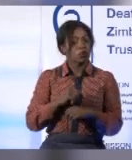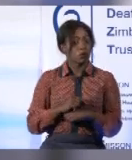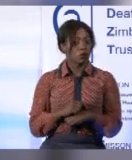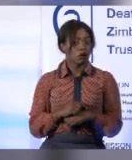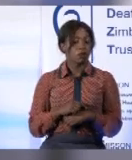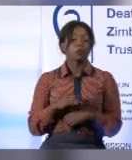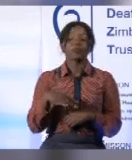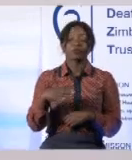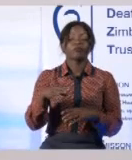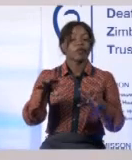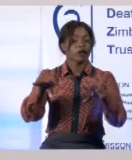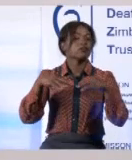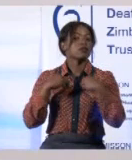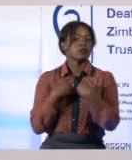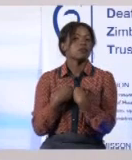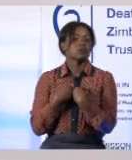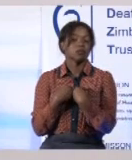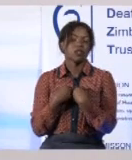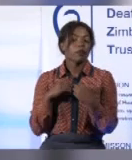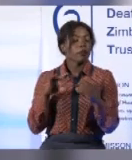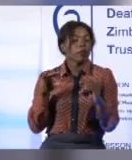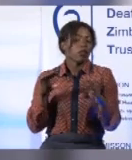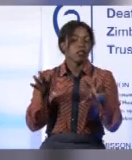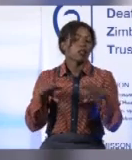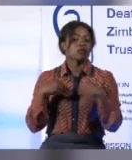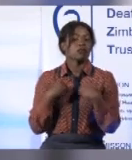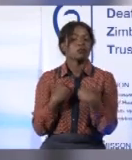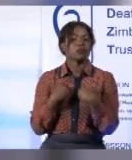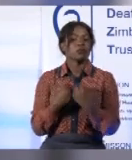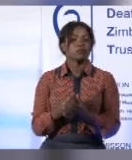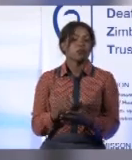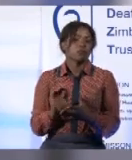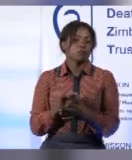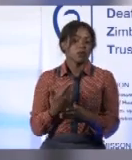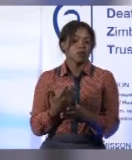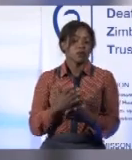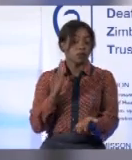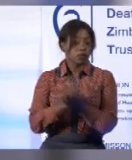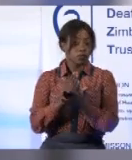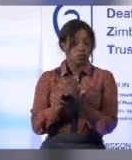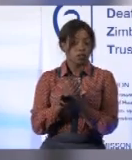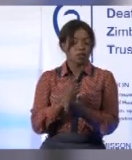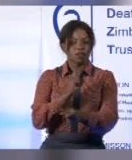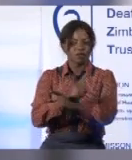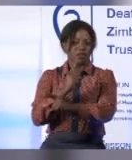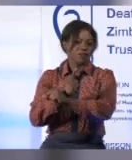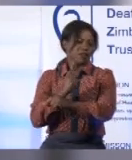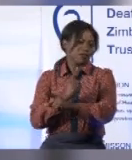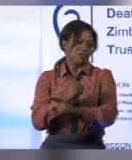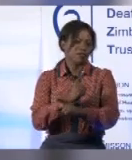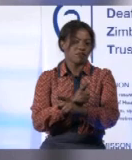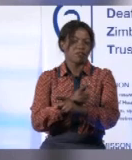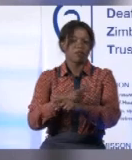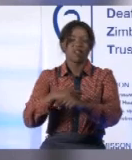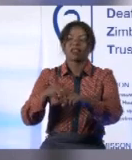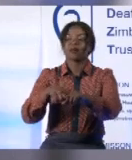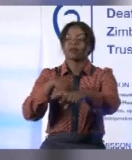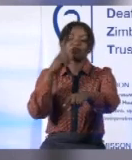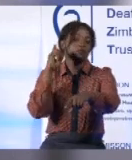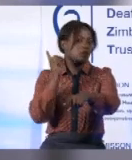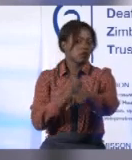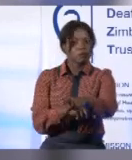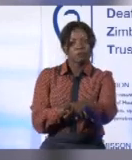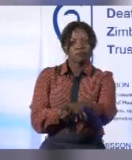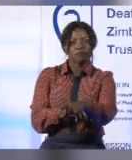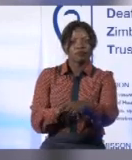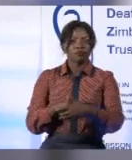it. And like we started as friends. We've been friends for a long time. So